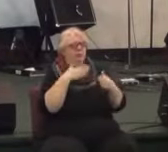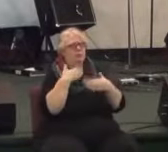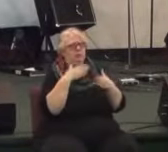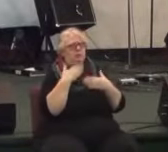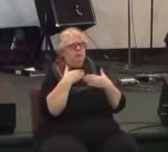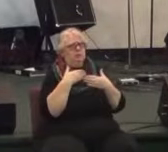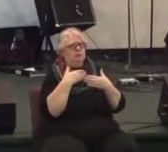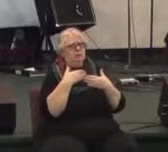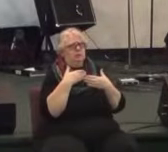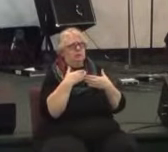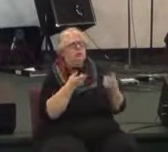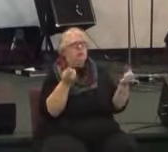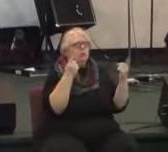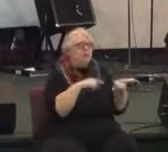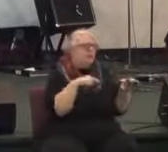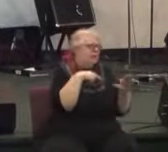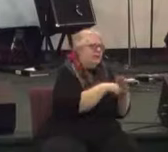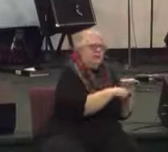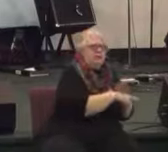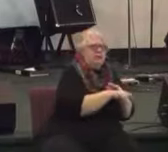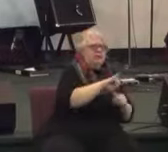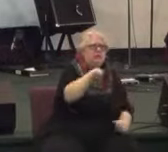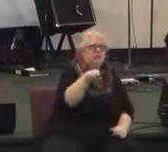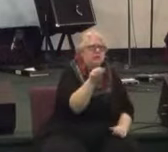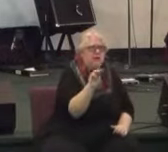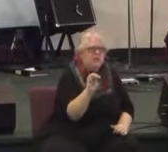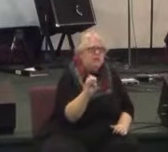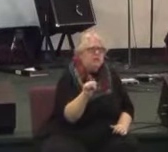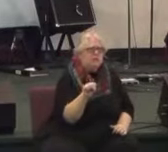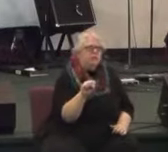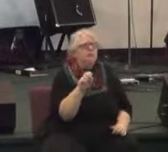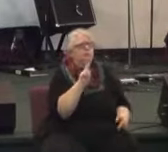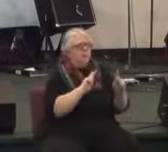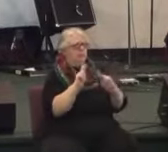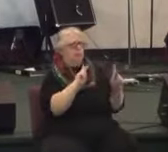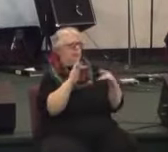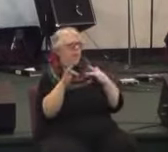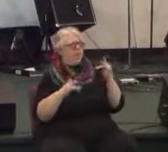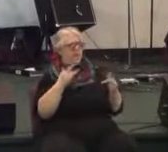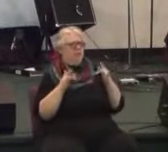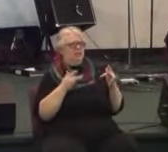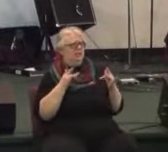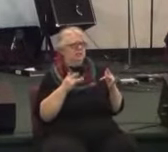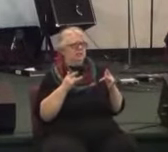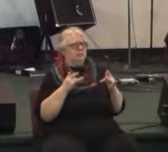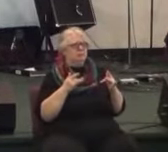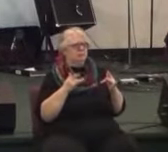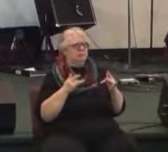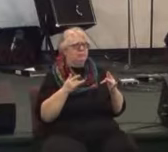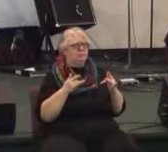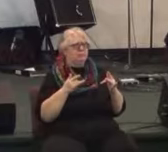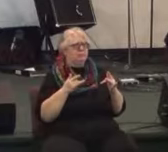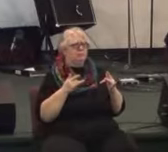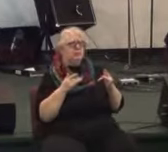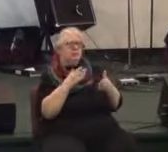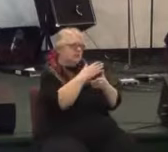and started persecuting the church, man, people got fired up. And these Jews, even though some of them had been